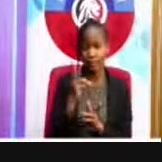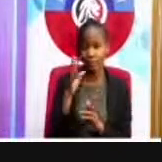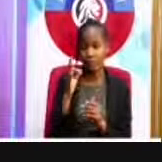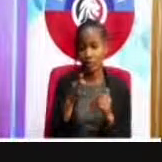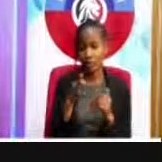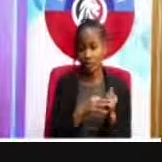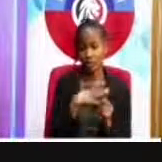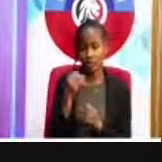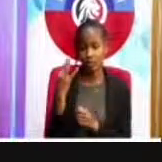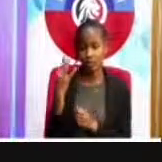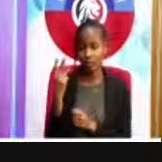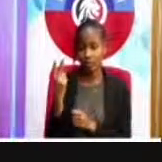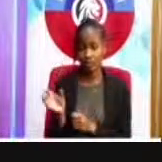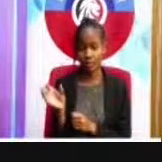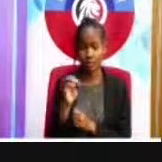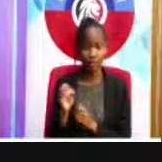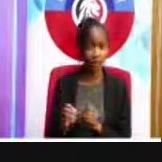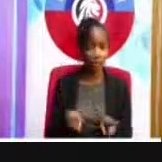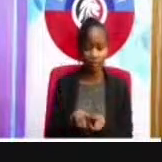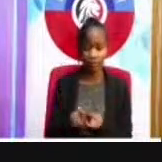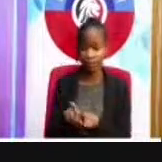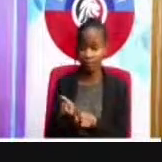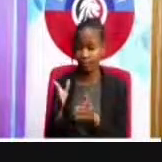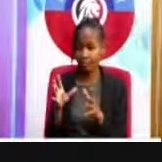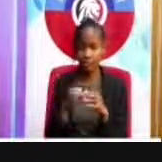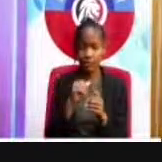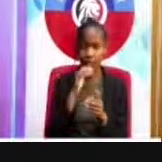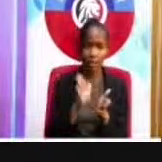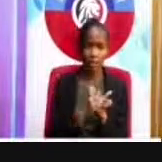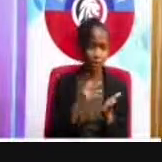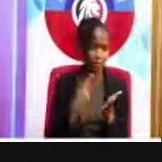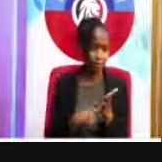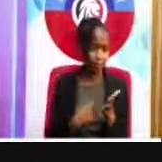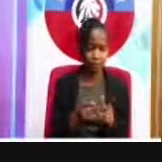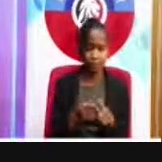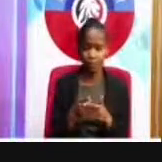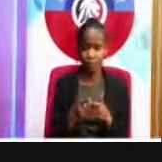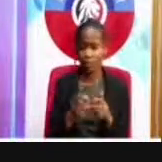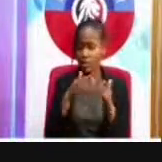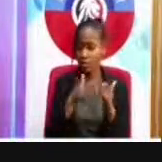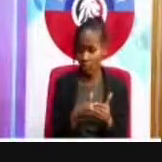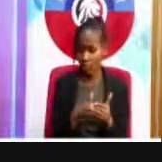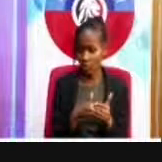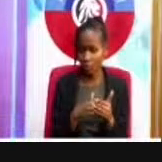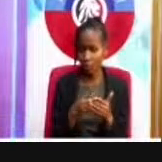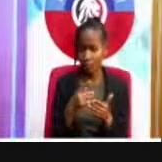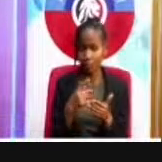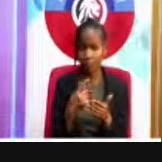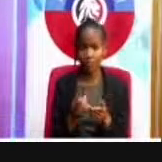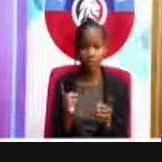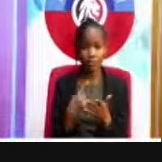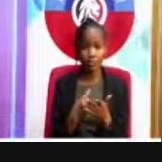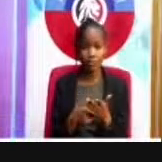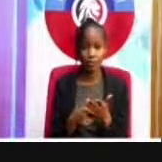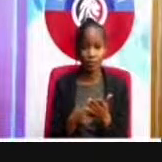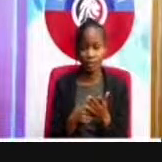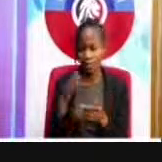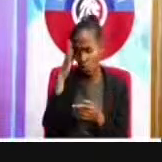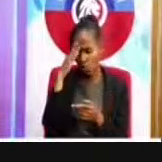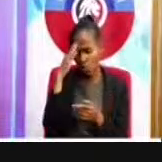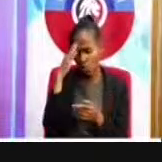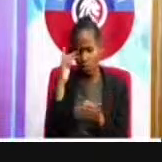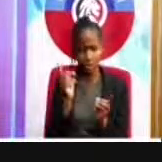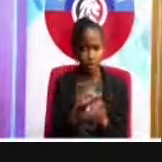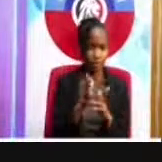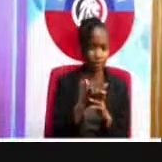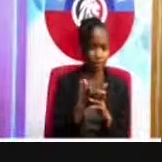if these companies do pay a minimum tax, they will still take the difference between 28 and 12.5 and move that out of